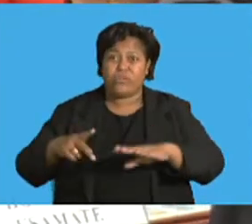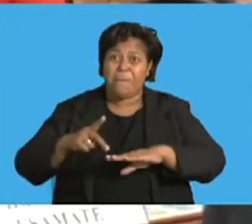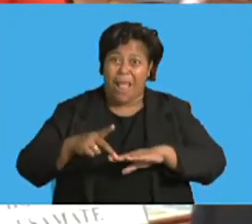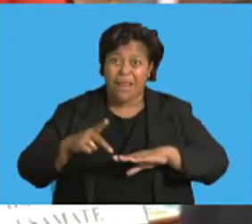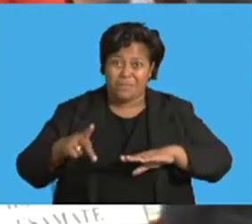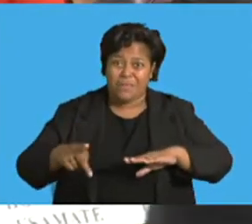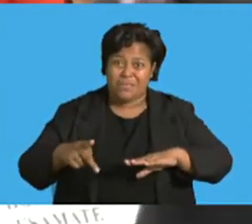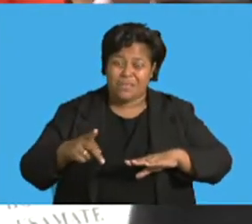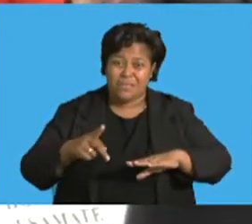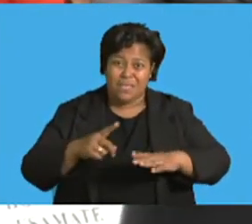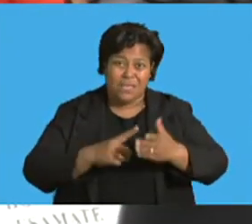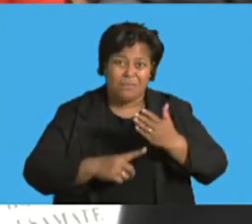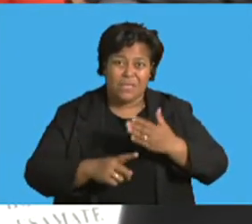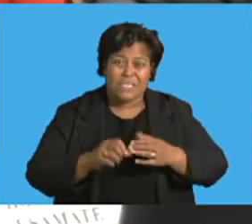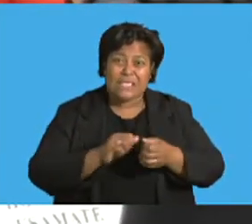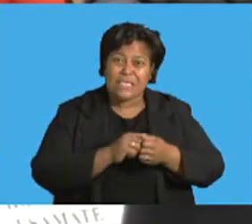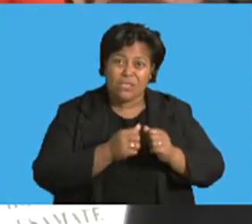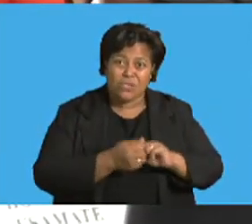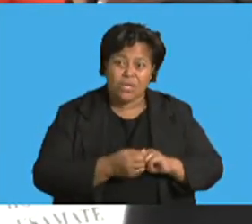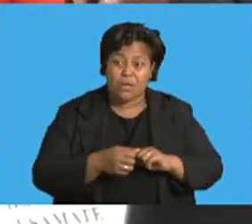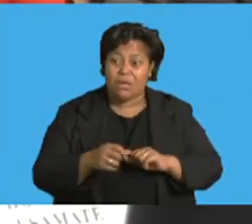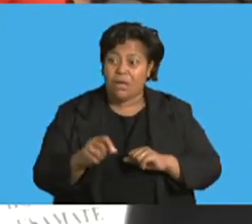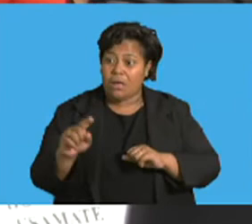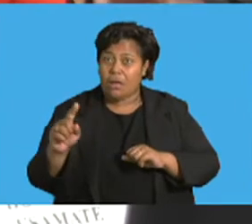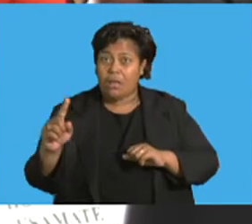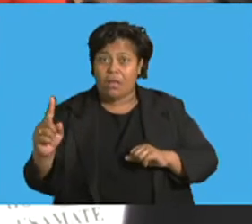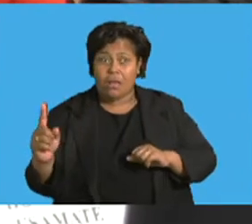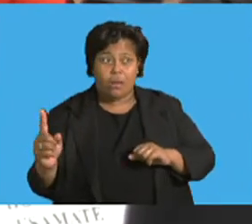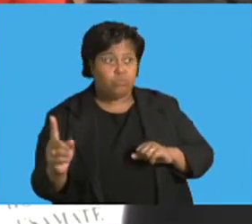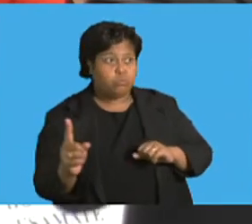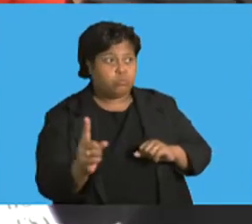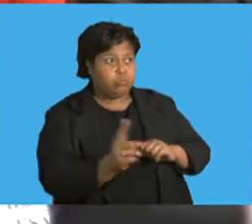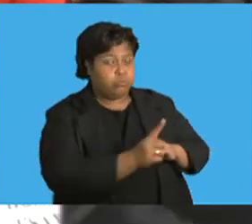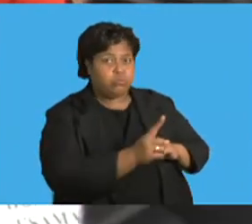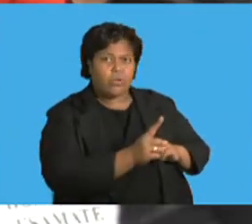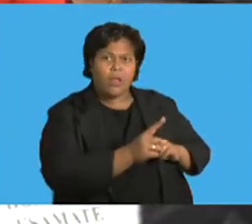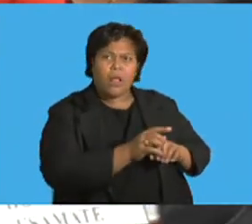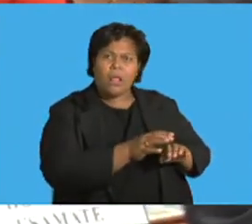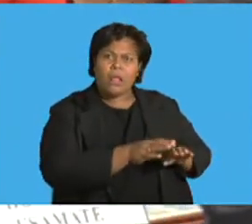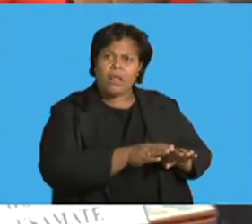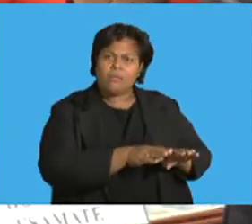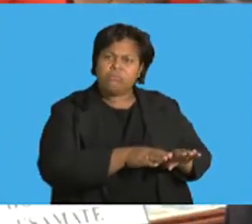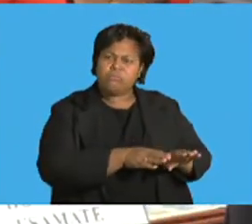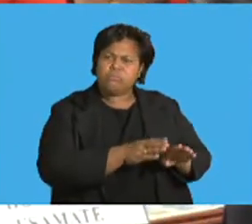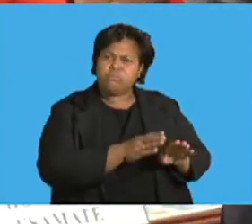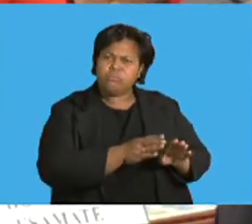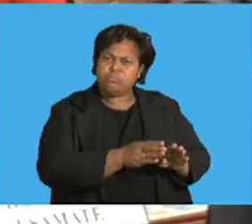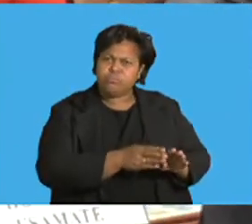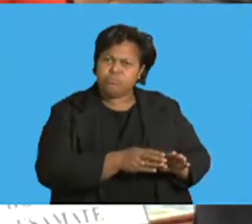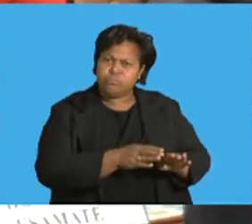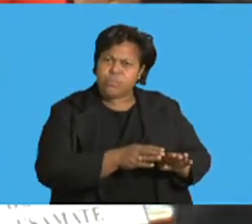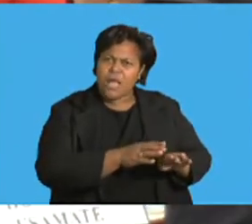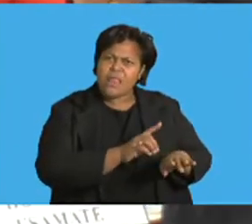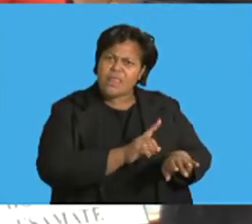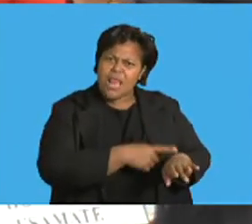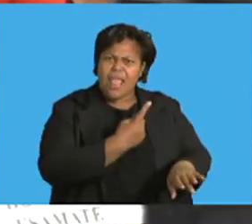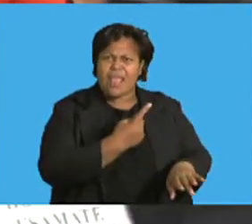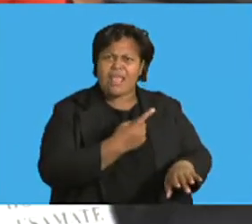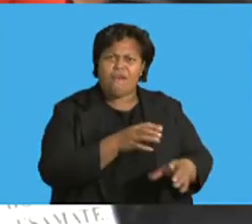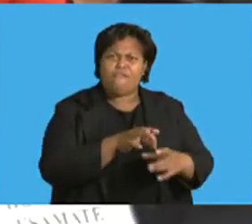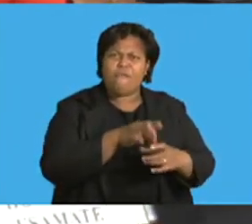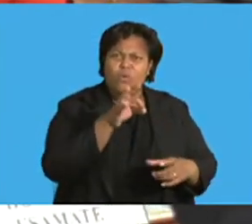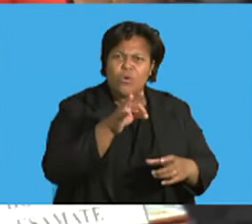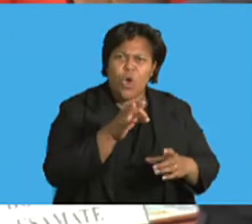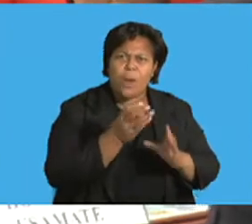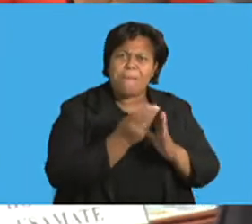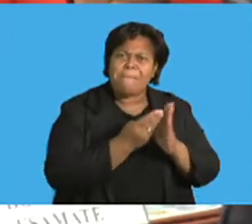he rushed to a group of people who actually were delaying the vote on a particular bill. He rushed through them. There's video footage on